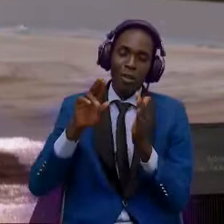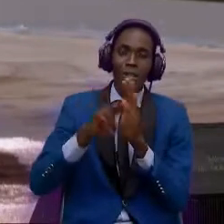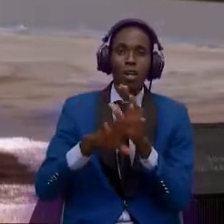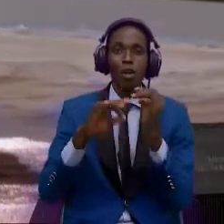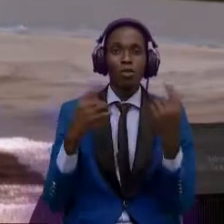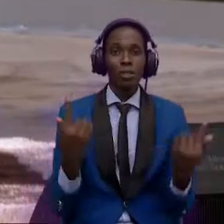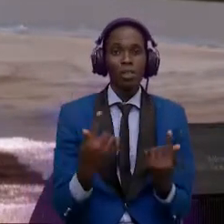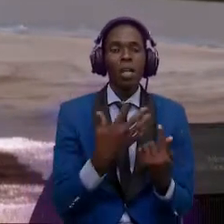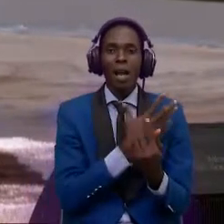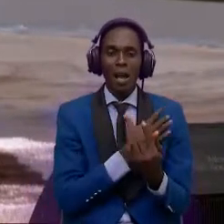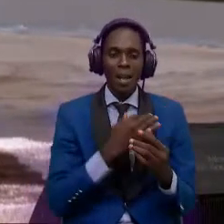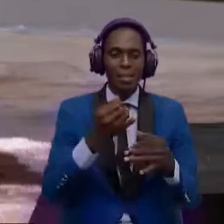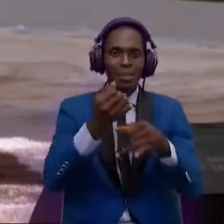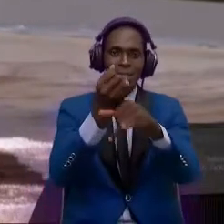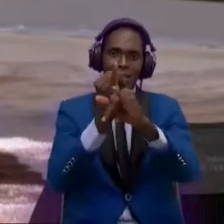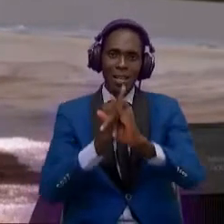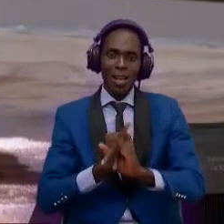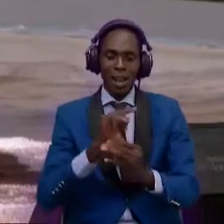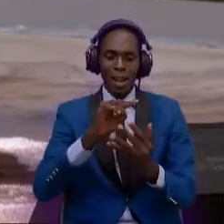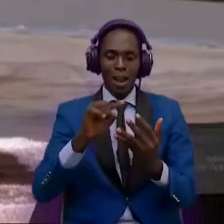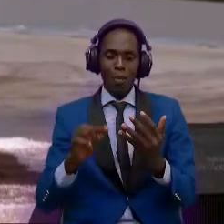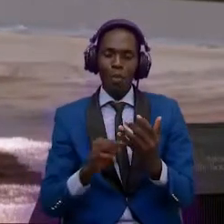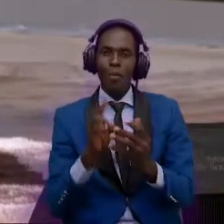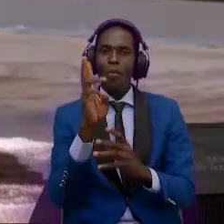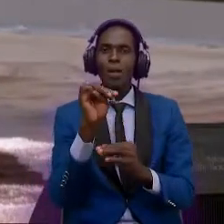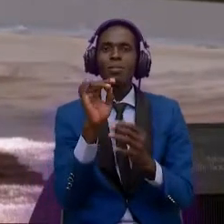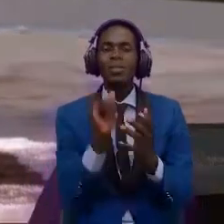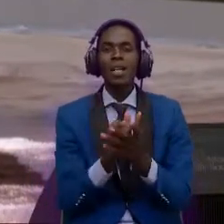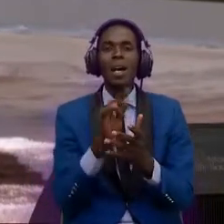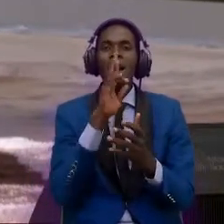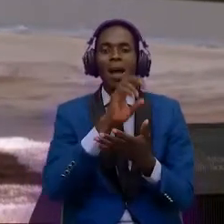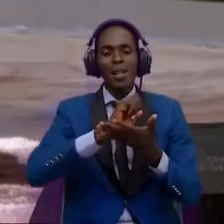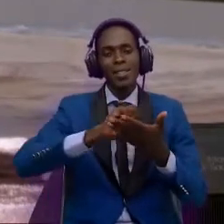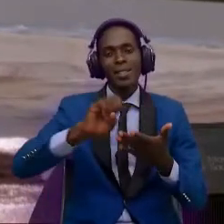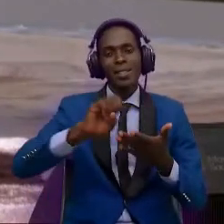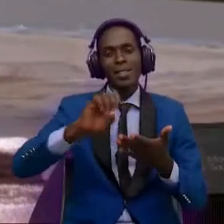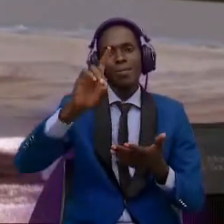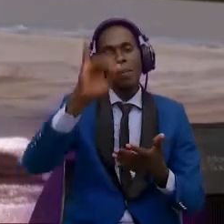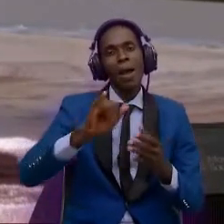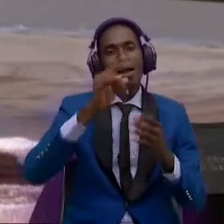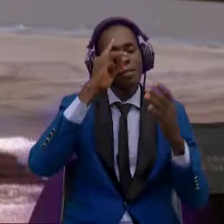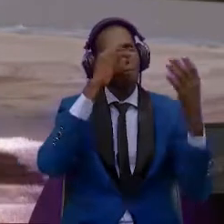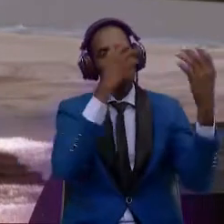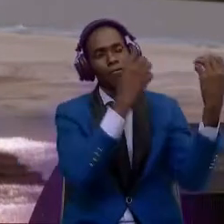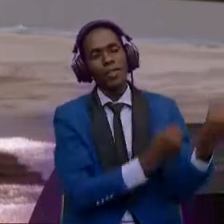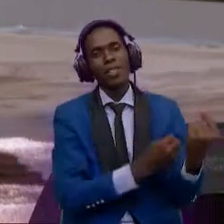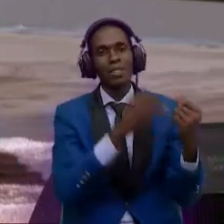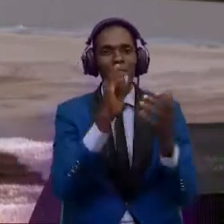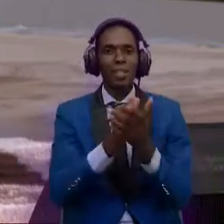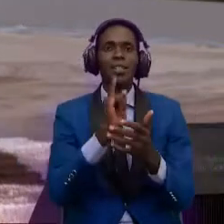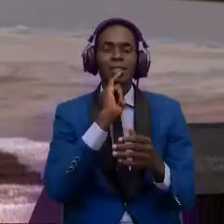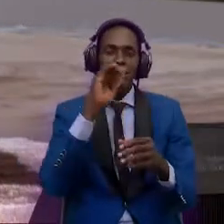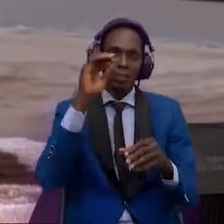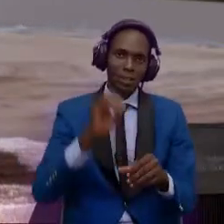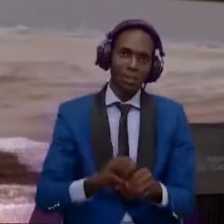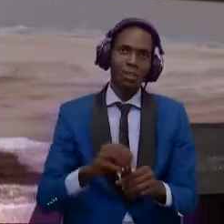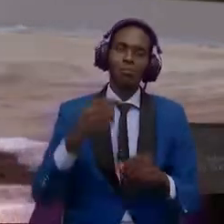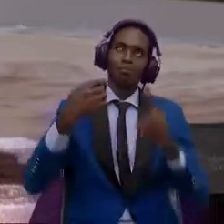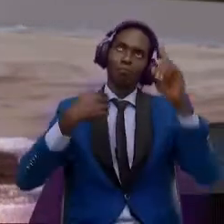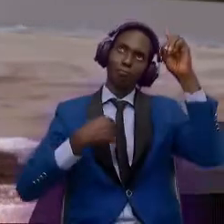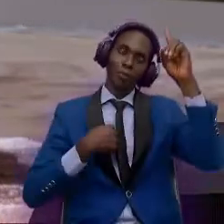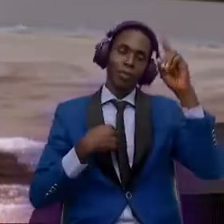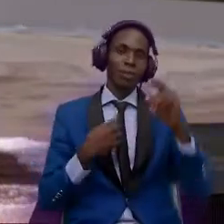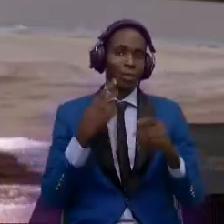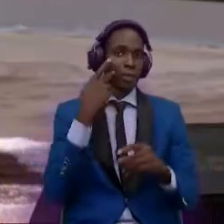among them that are sanctified by faith that is in me. Look at the testimony of Paul the apostle in